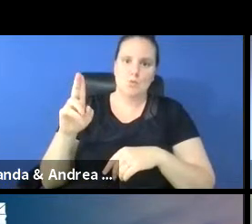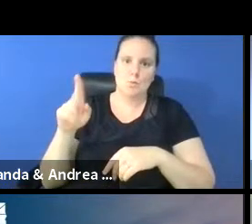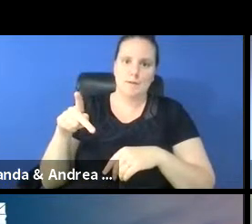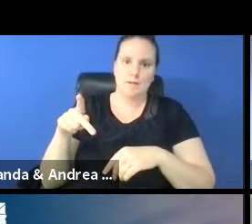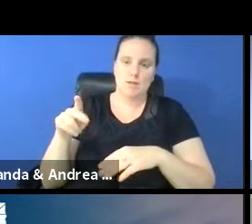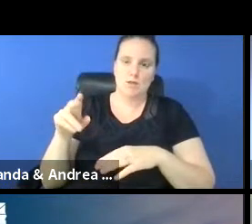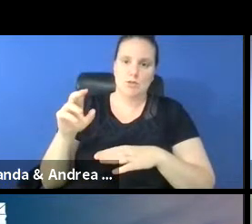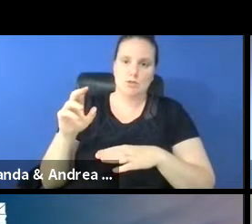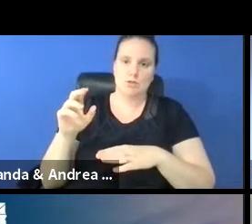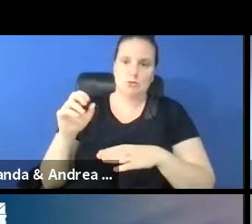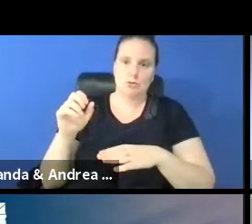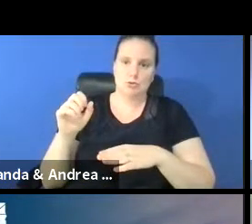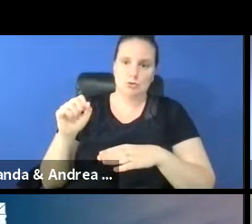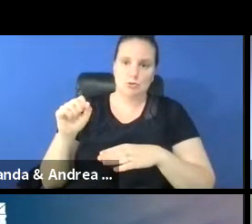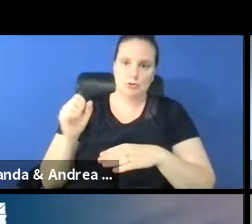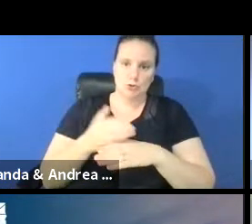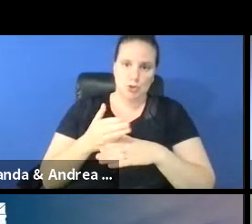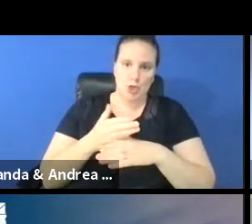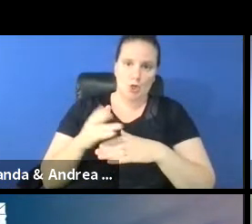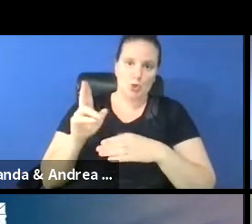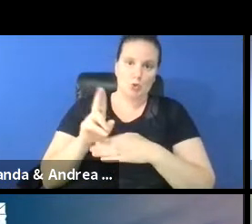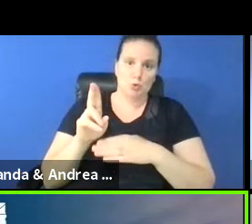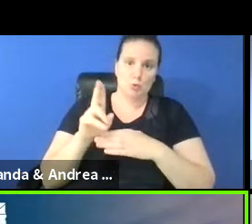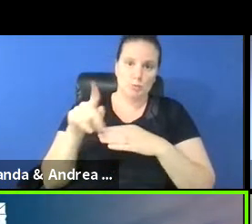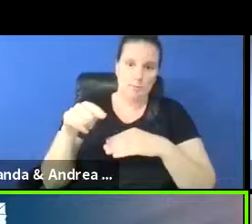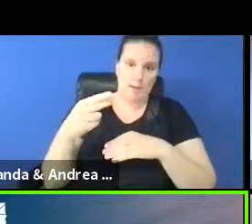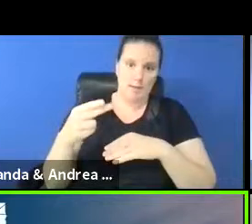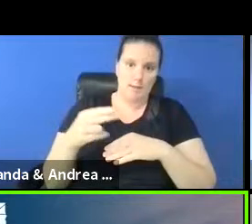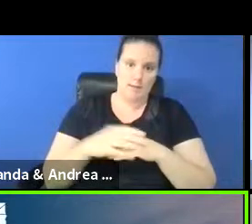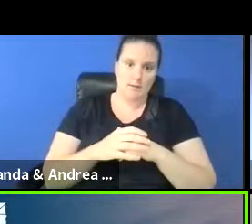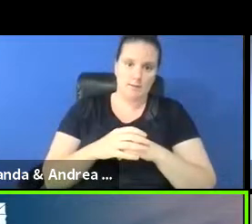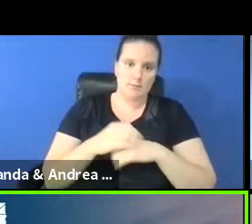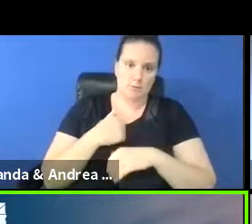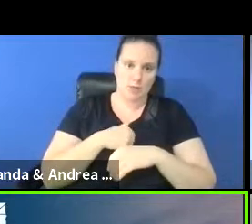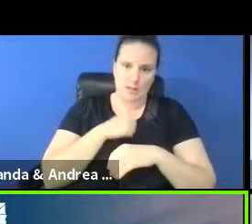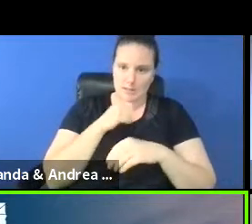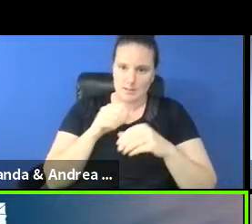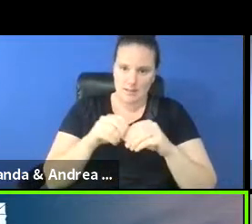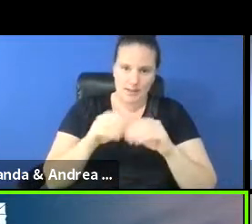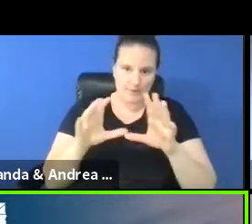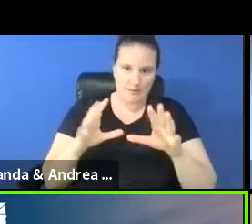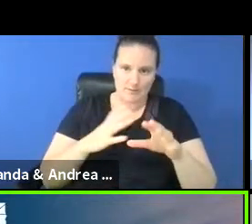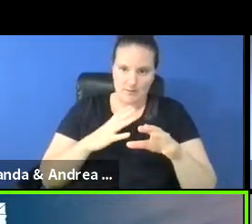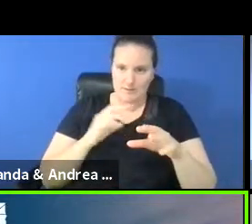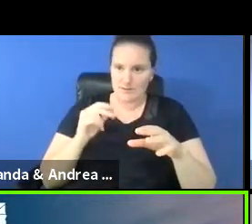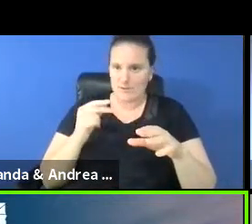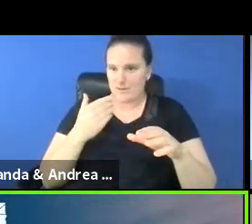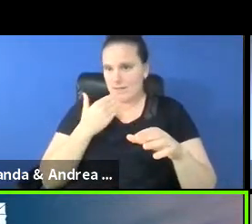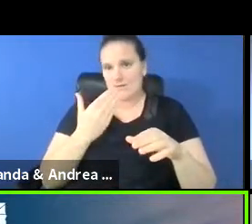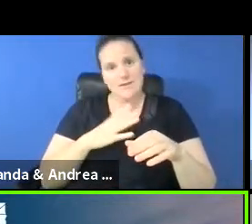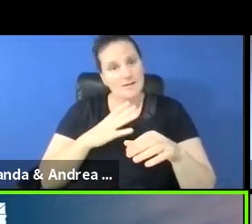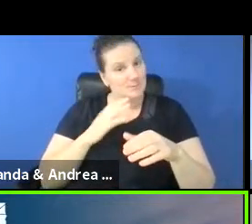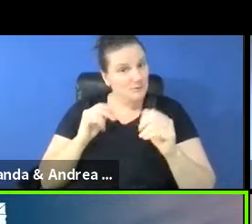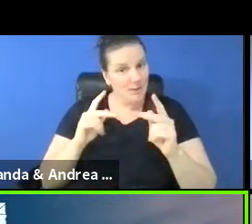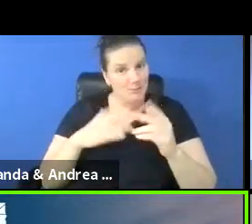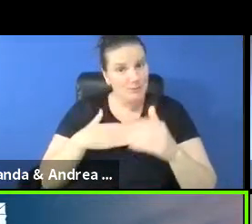use path, that would be considered. Okay. Yes. Great. Sorry about that. Didn't clarify that. Thank you. Well, that's okay. I appreciate it.